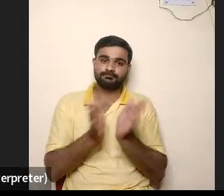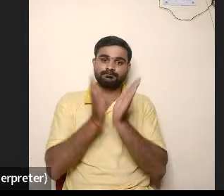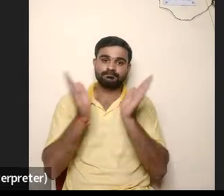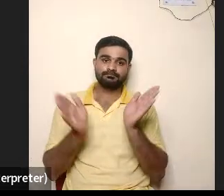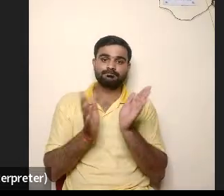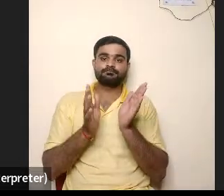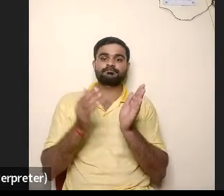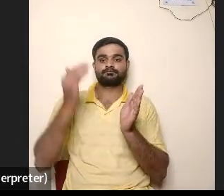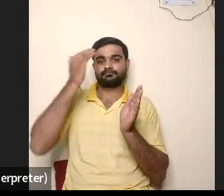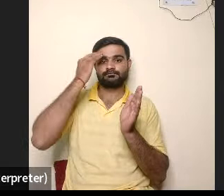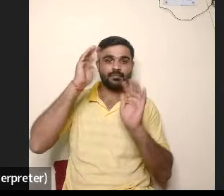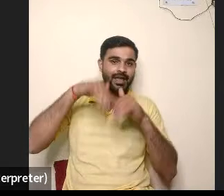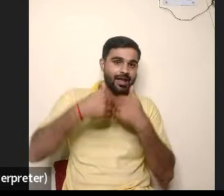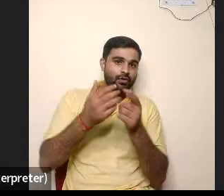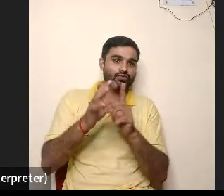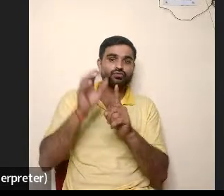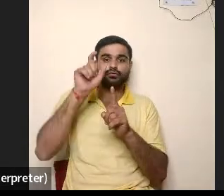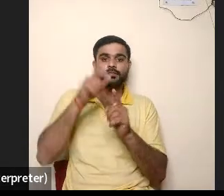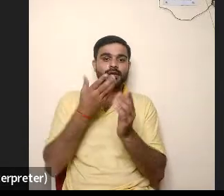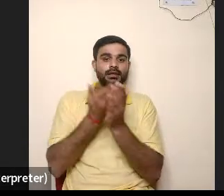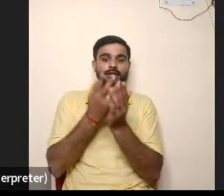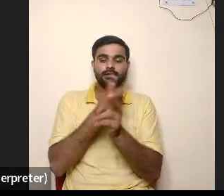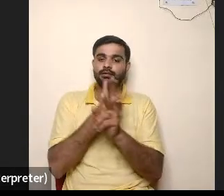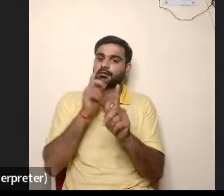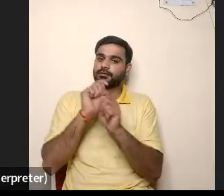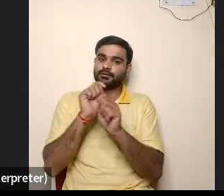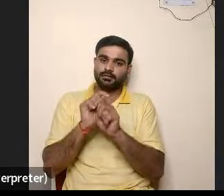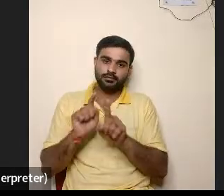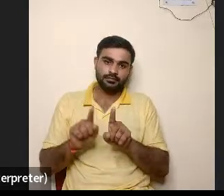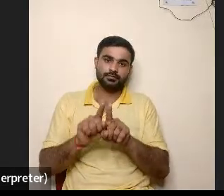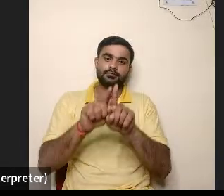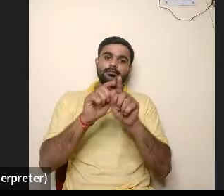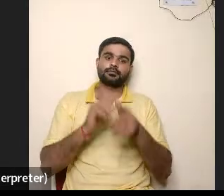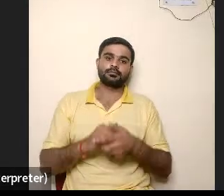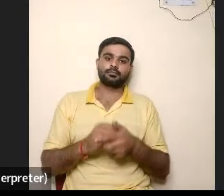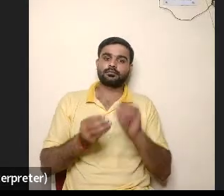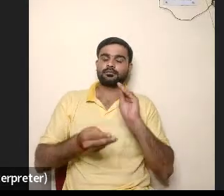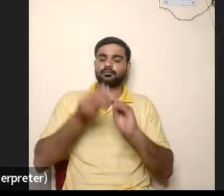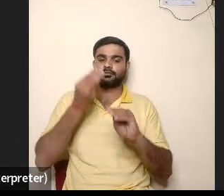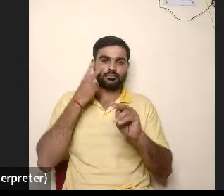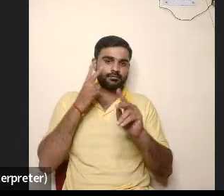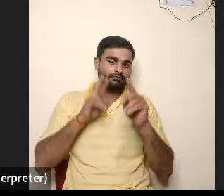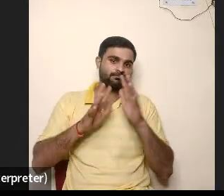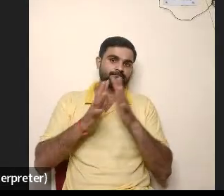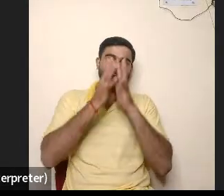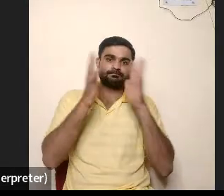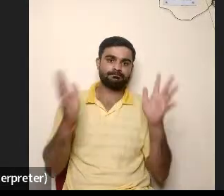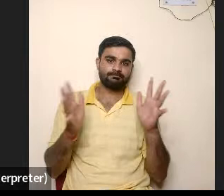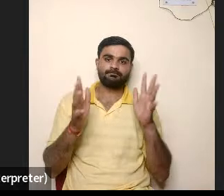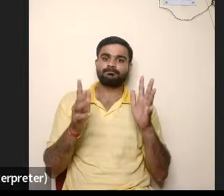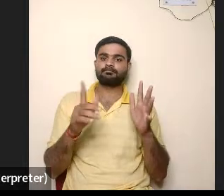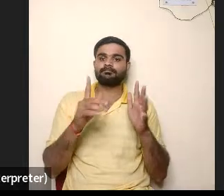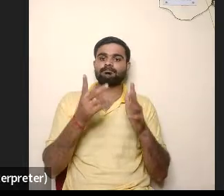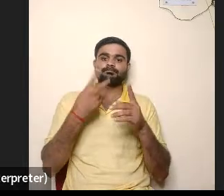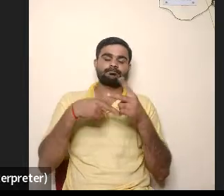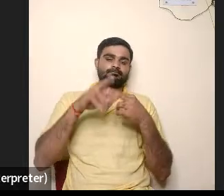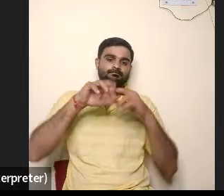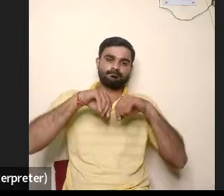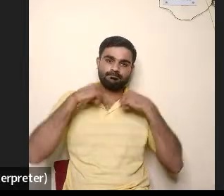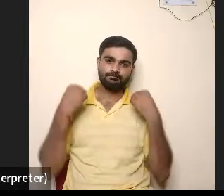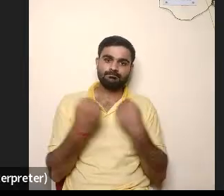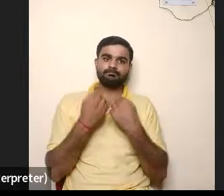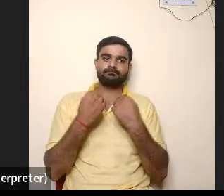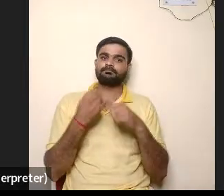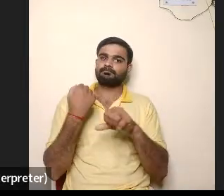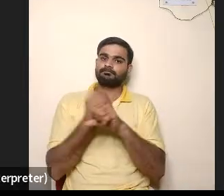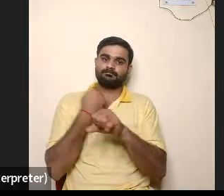as the know-how to pursue this kind of work with even more vigor, and to redouble my efforts to sort of